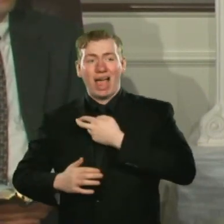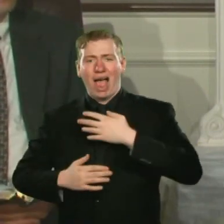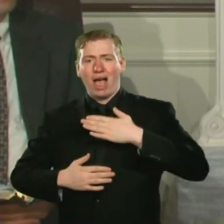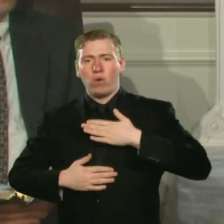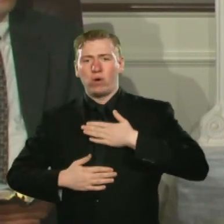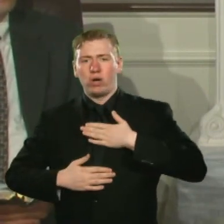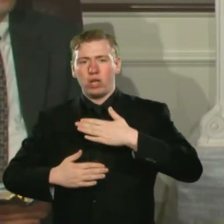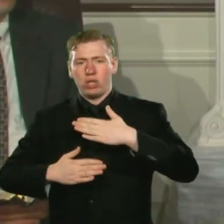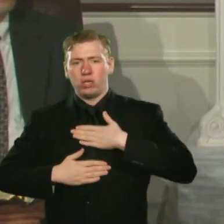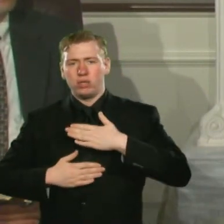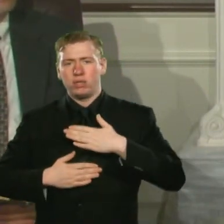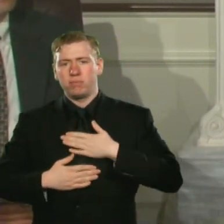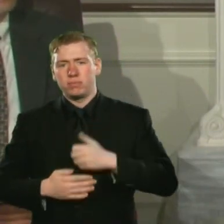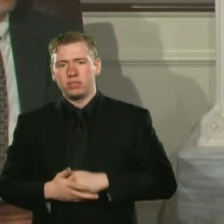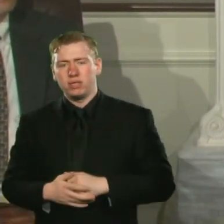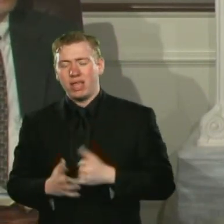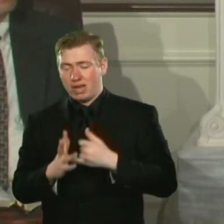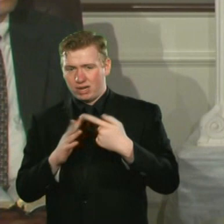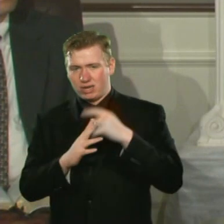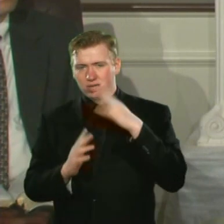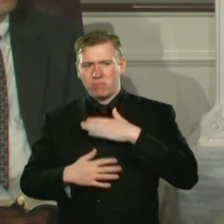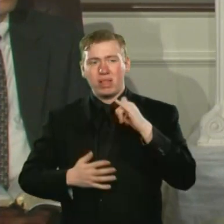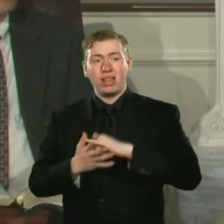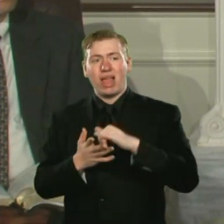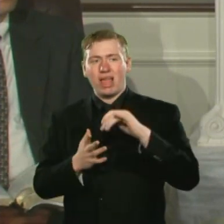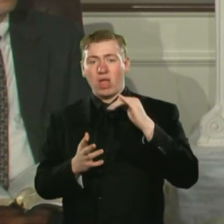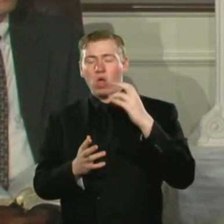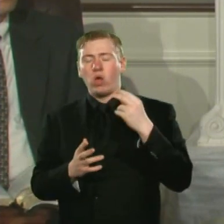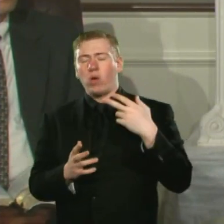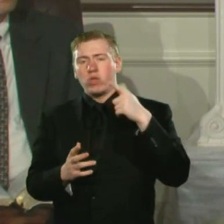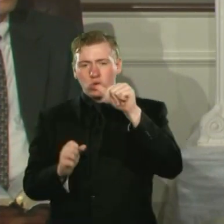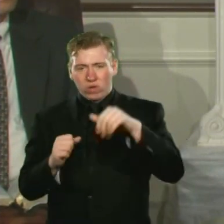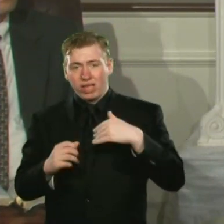person's body. Boy, the fact if you can take a deep breath,